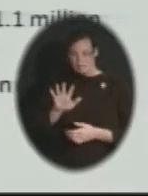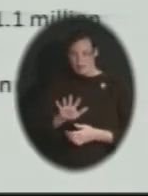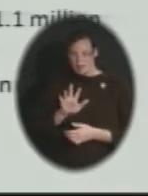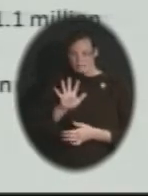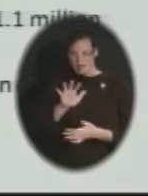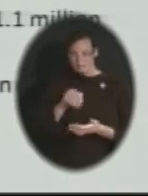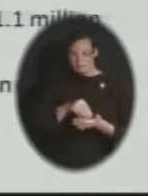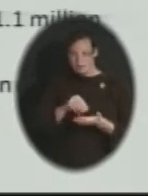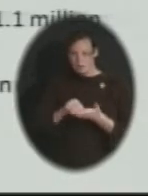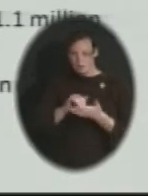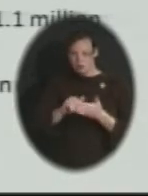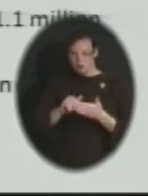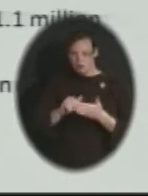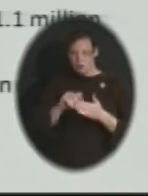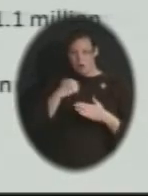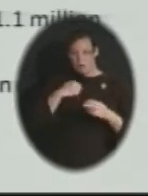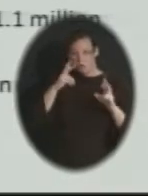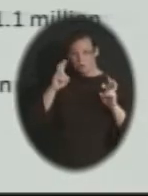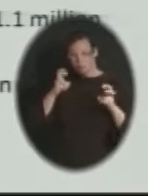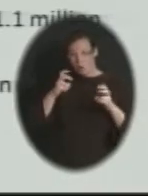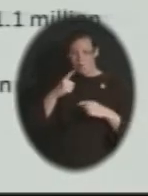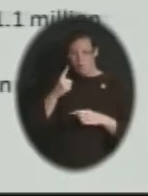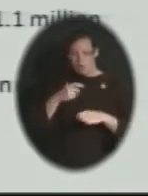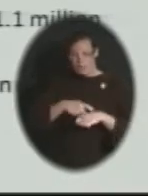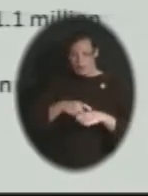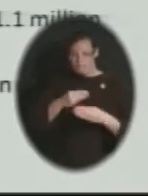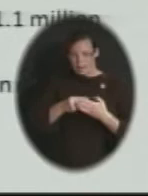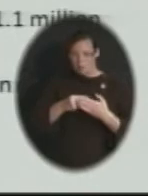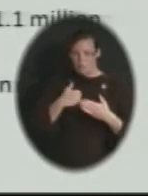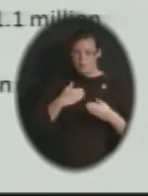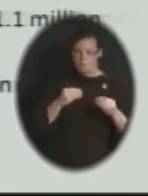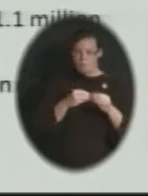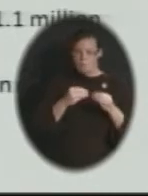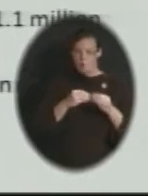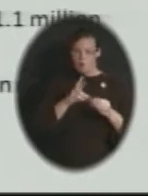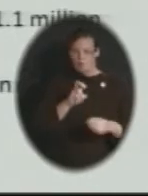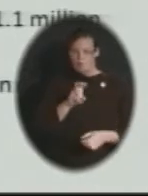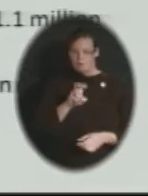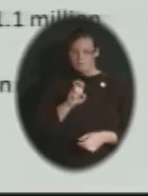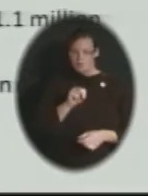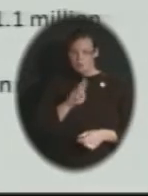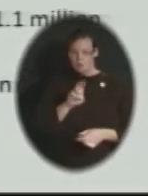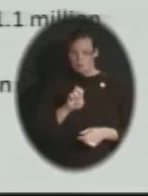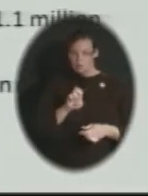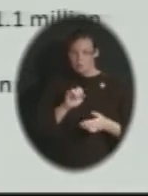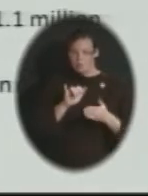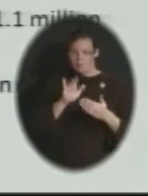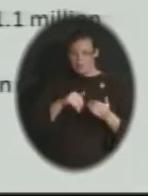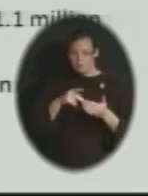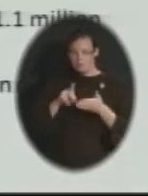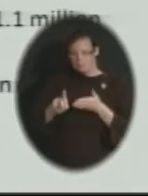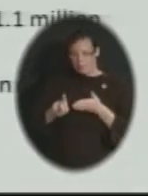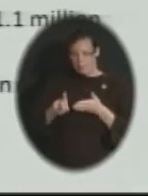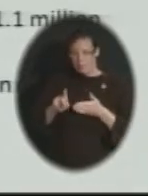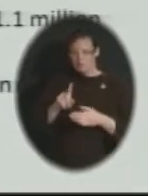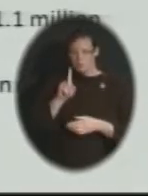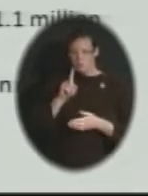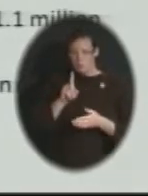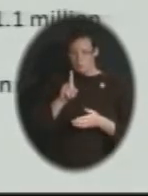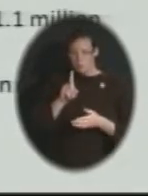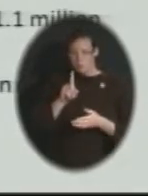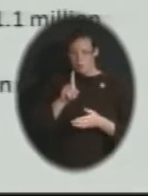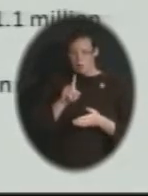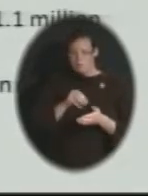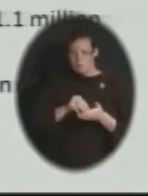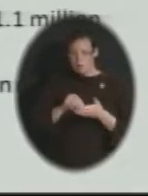what I'll call one-time money, that we will have more revenue than we had expenditure. Granted, from that point on, it's $1.1 million on your own